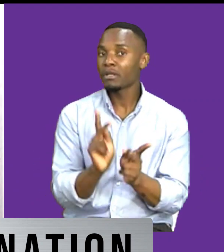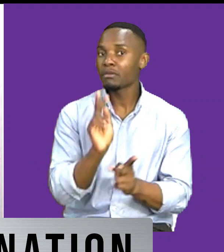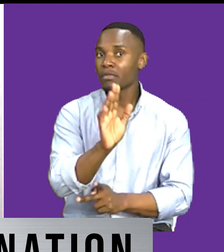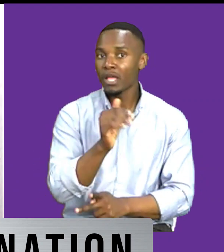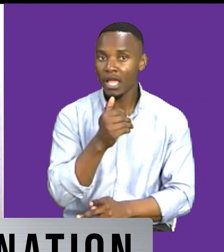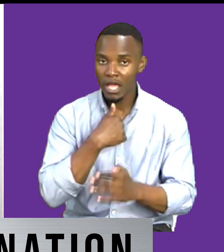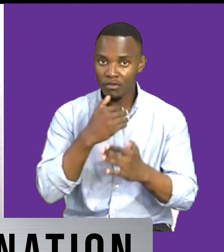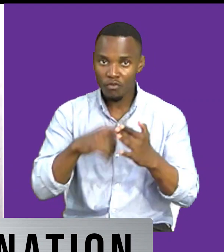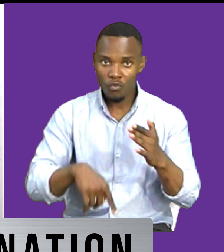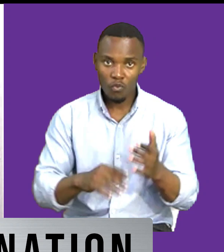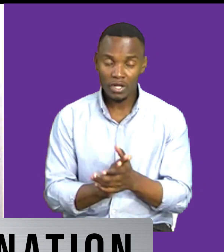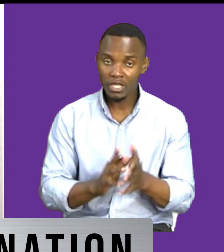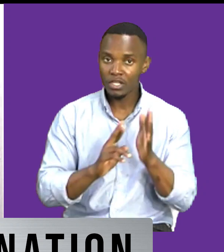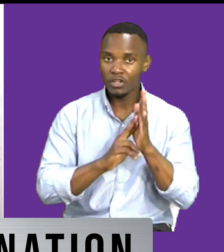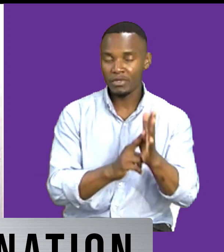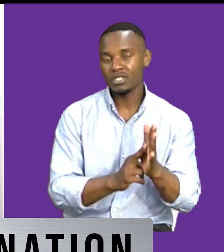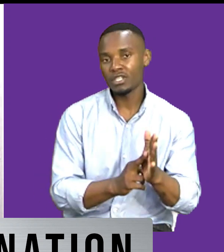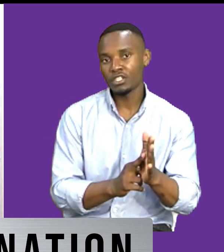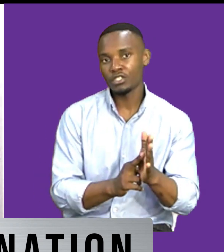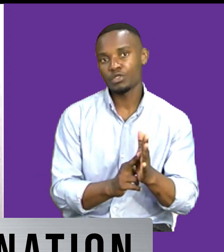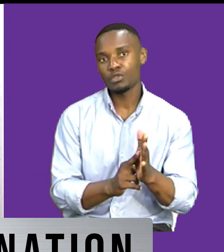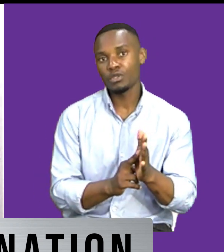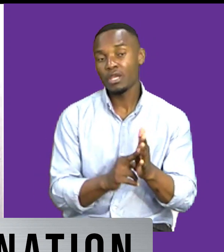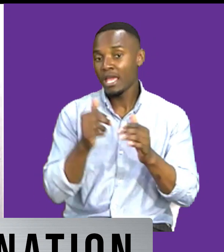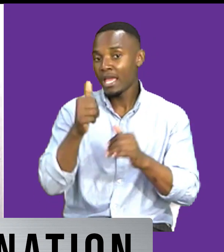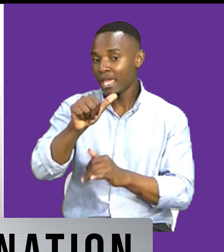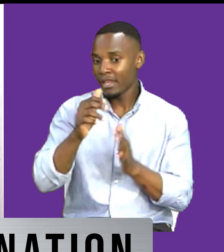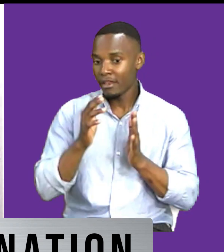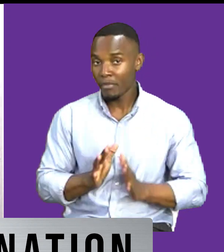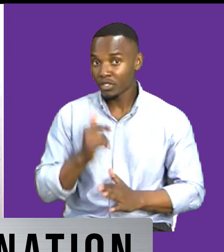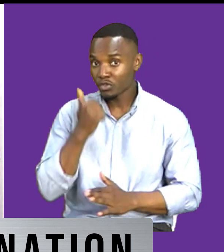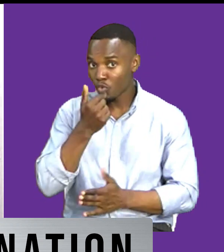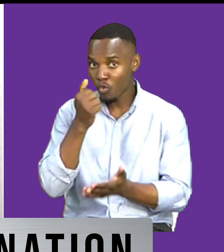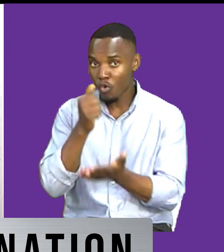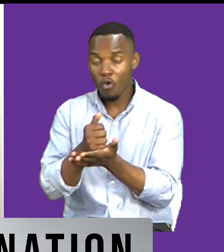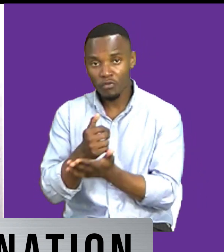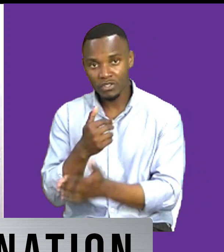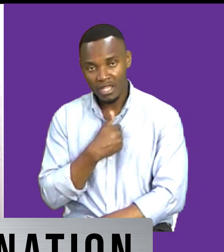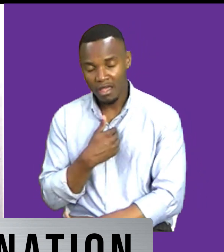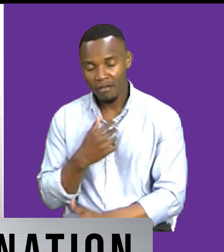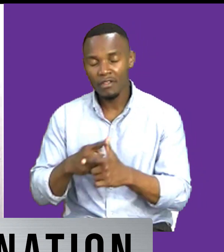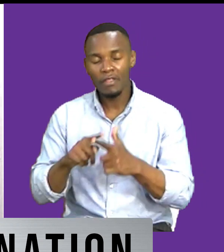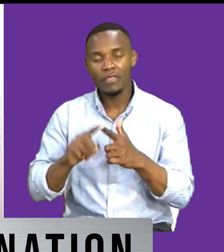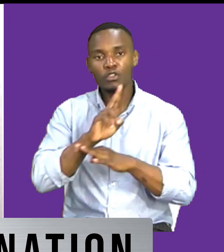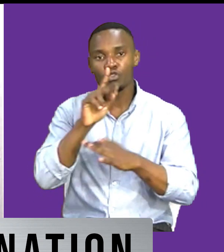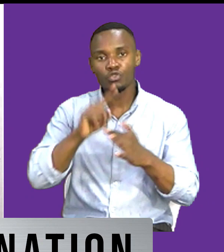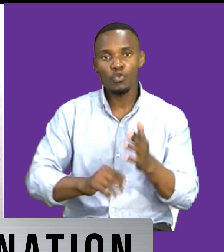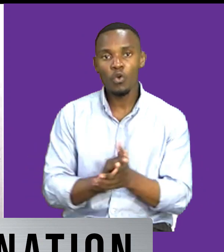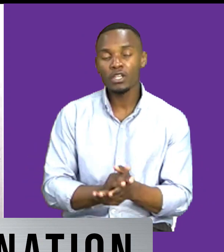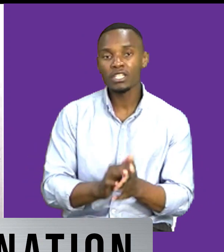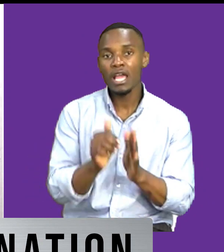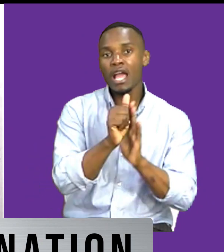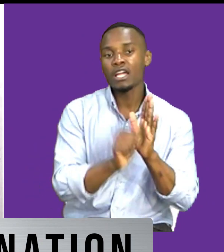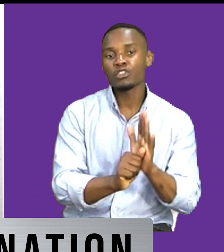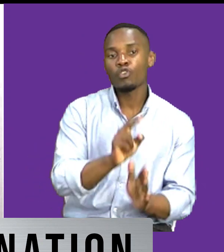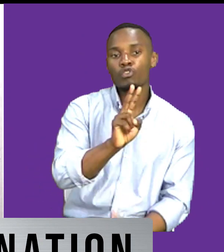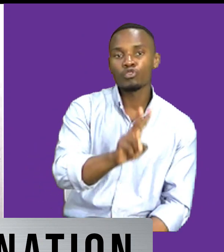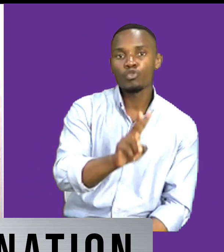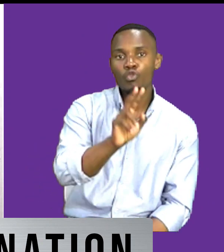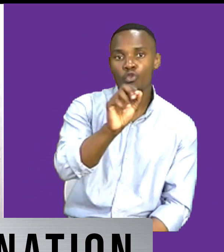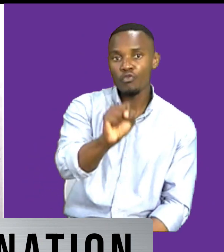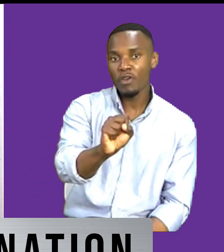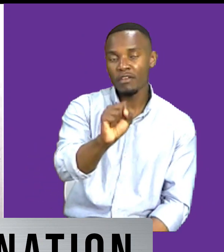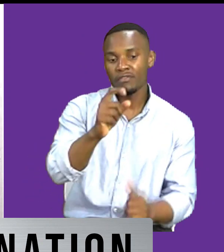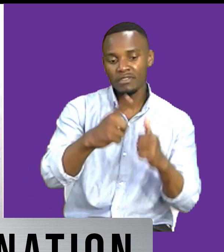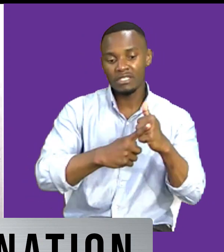So he should have used that route. Anybody who has office should use that route, 256. But people who don't have office,